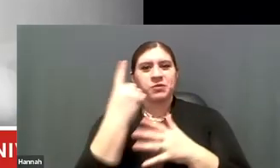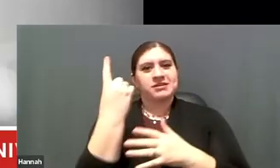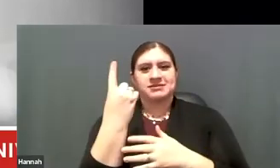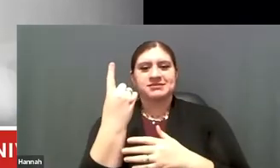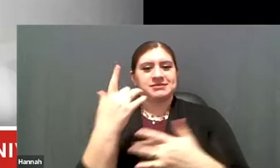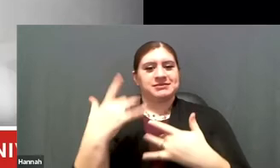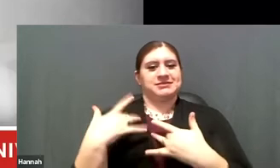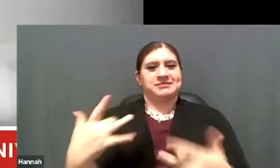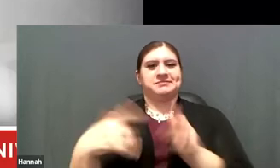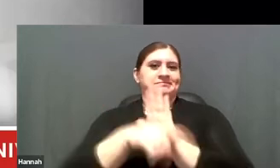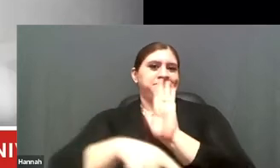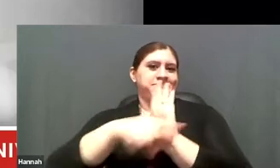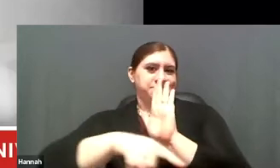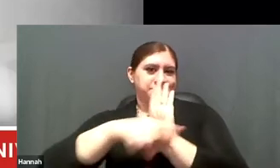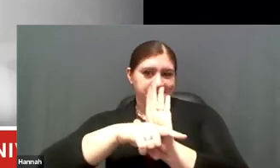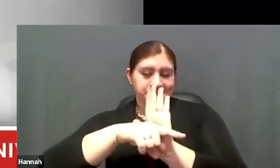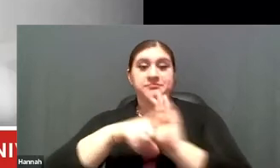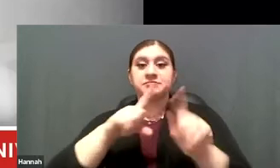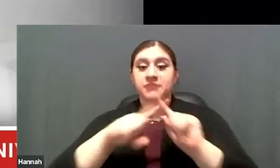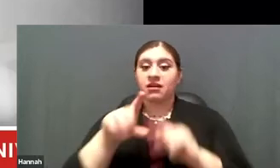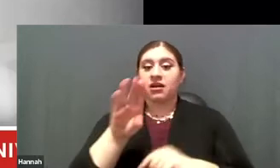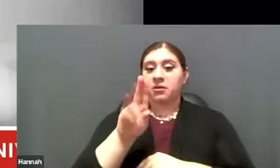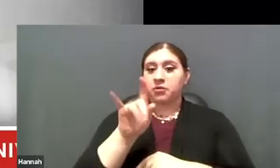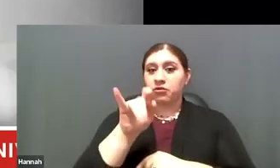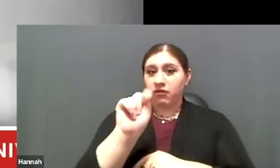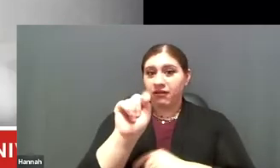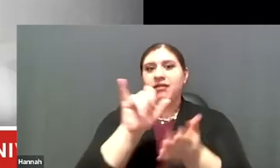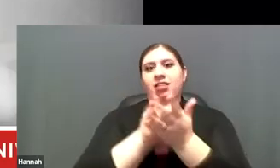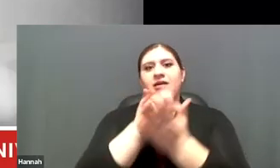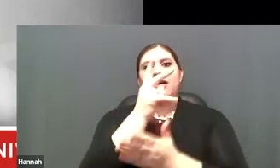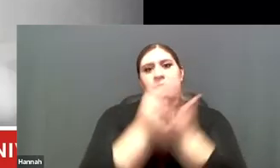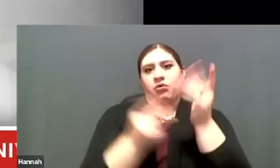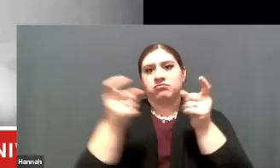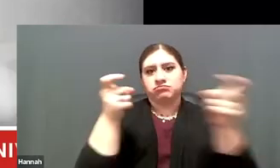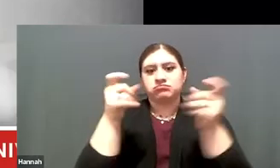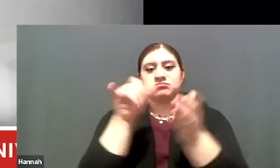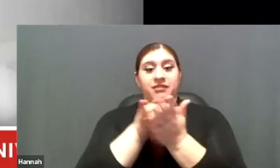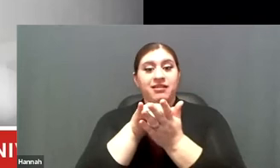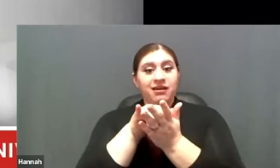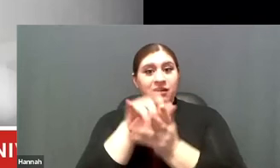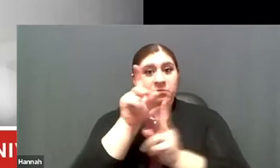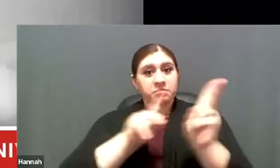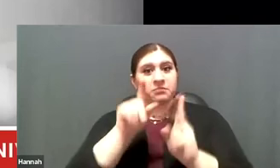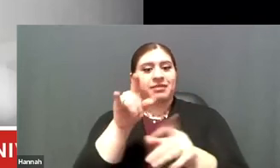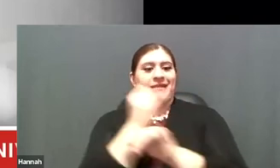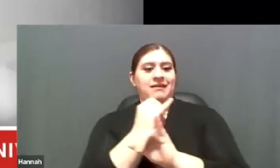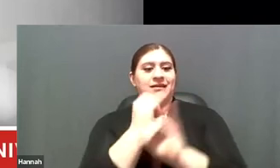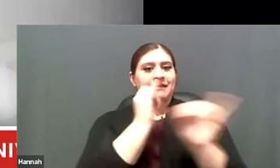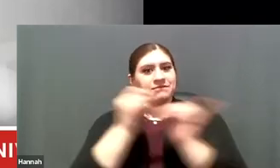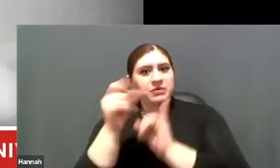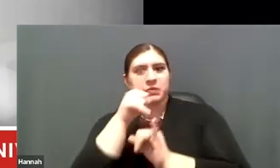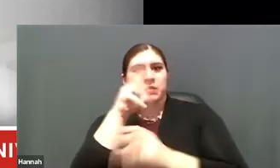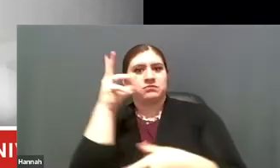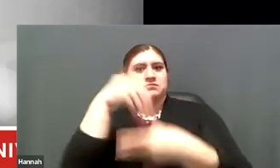it's usually in a negative context. But bureaucrat, though, that is public administration. The bureaucrats, those are the individuals who are